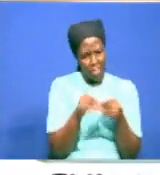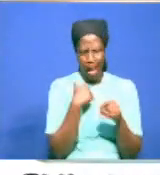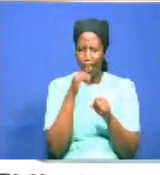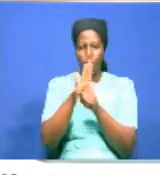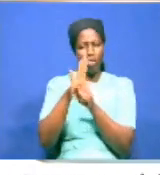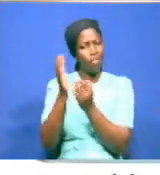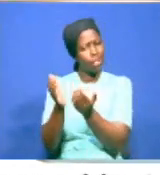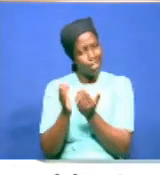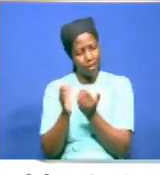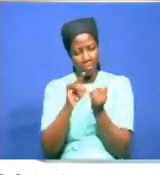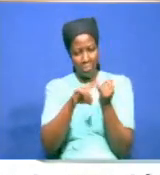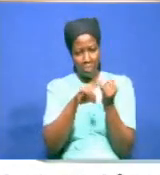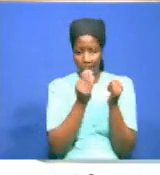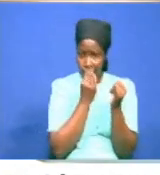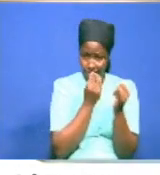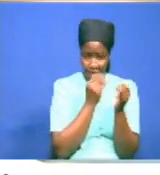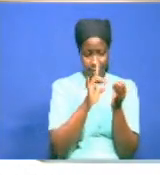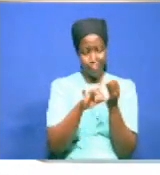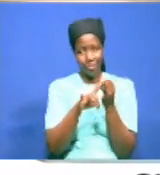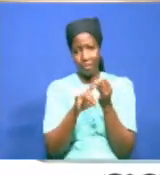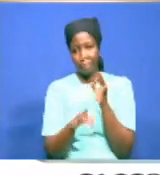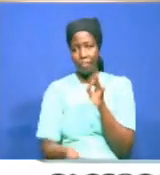persons need food. Mm-hmm.